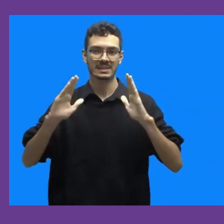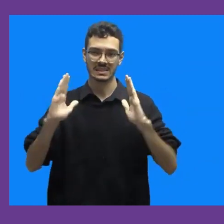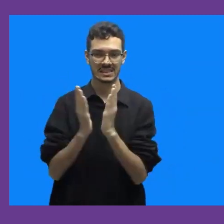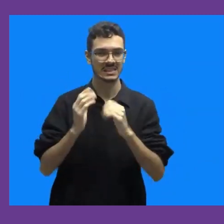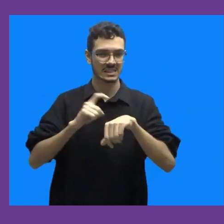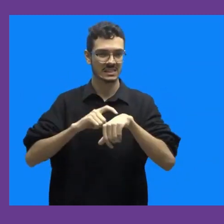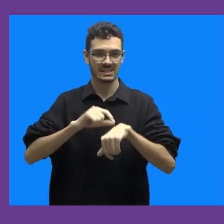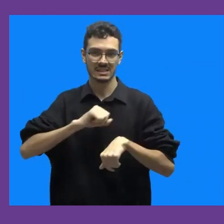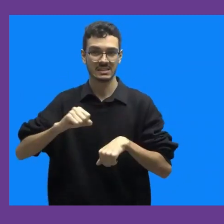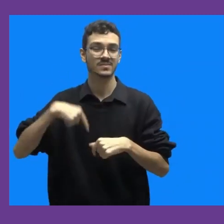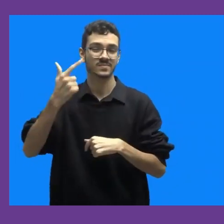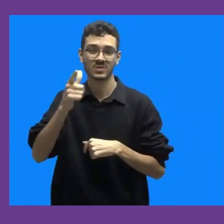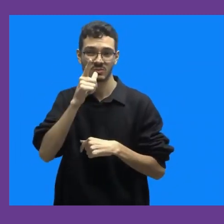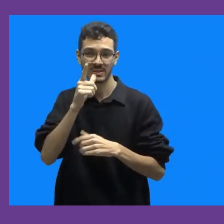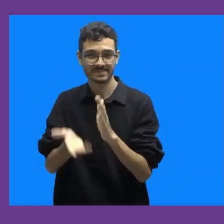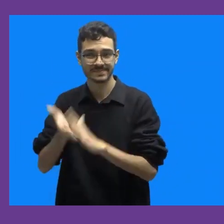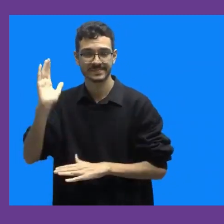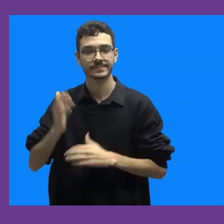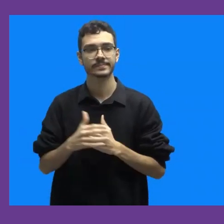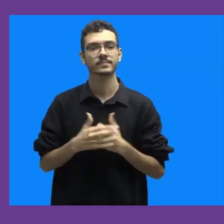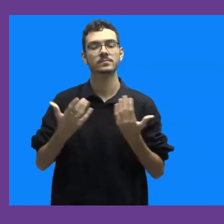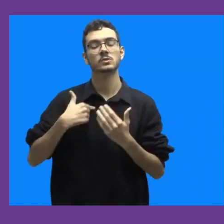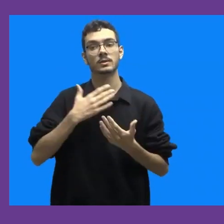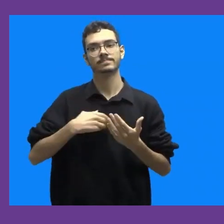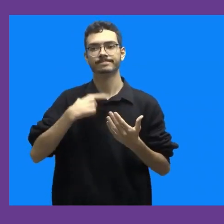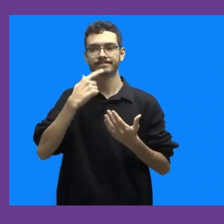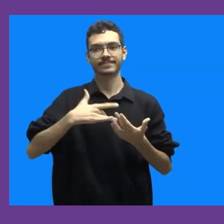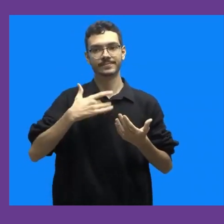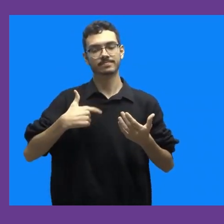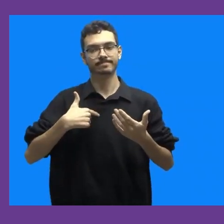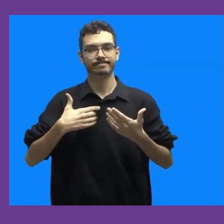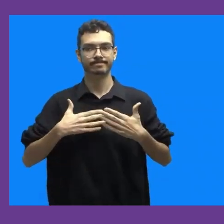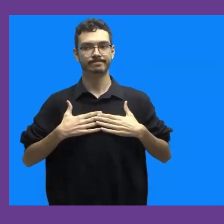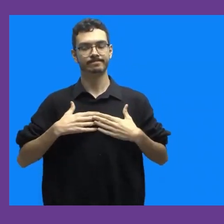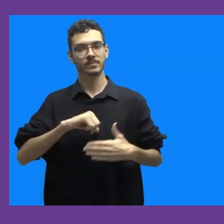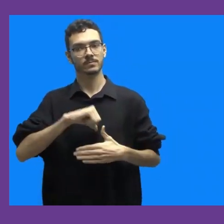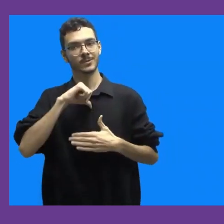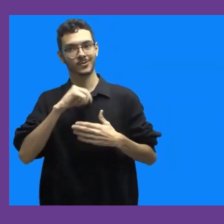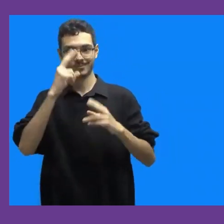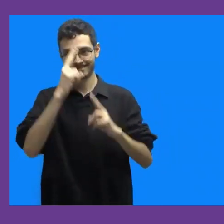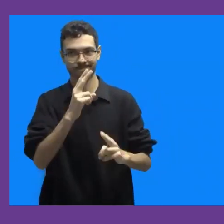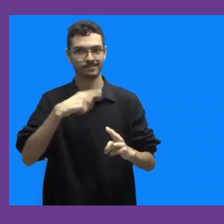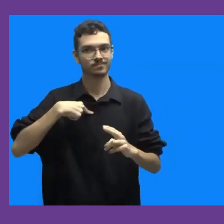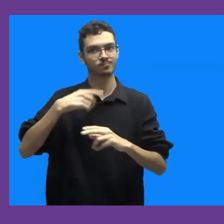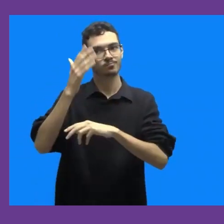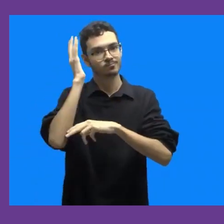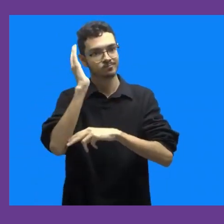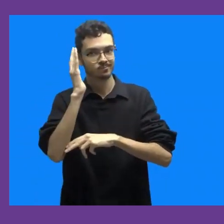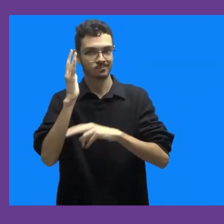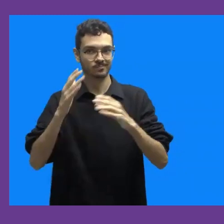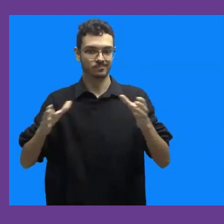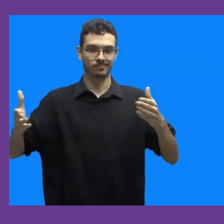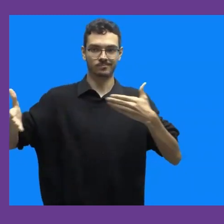on behalf of the panel Enhancing Accessibility for Students with Disabilities in European Higher Education. And I